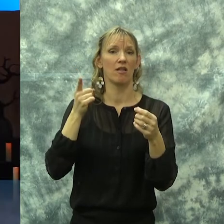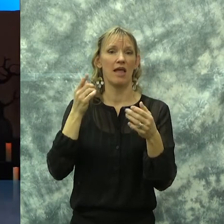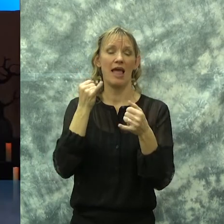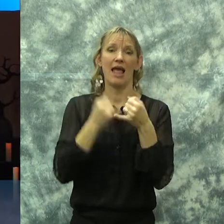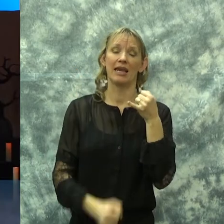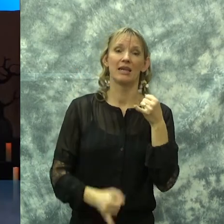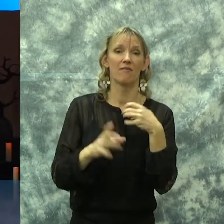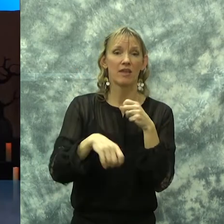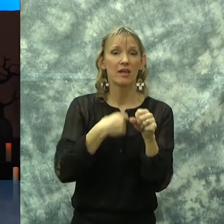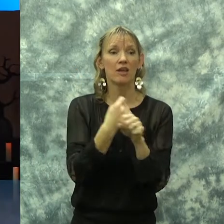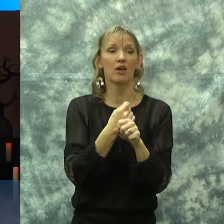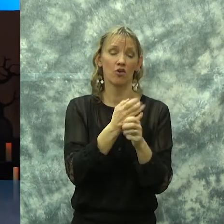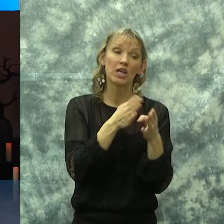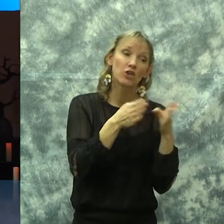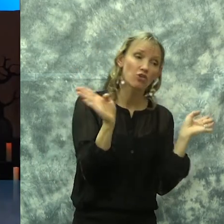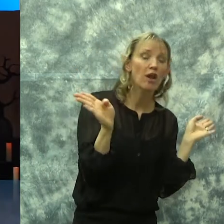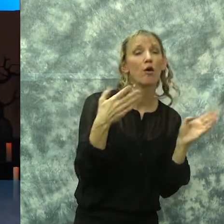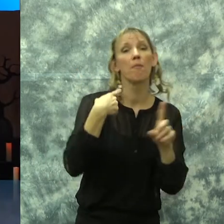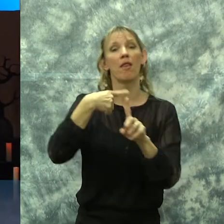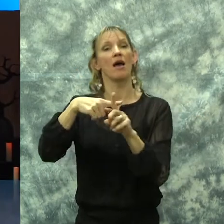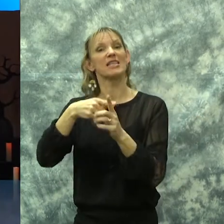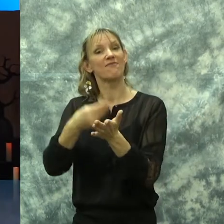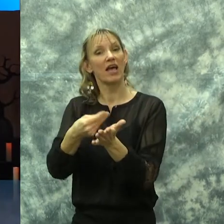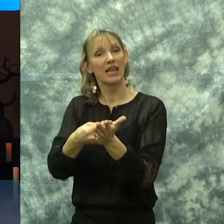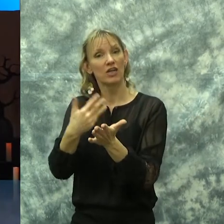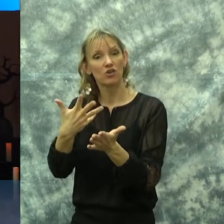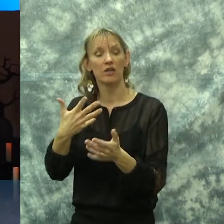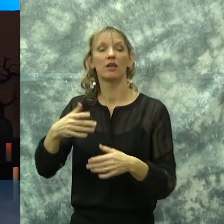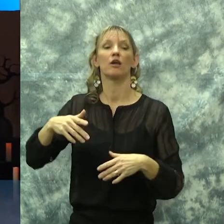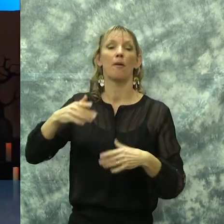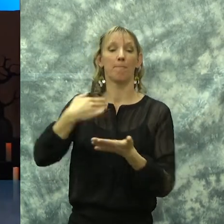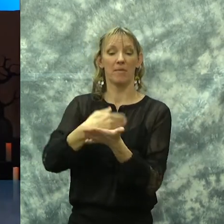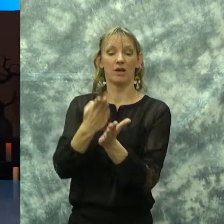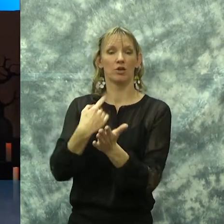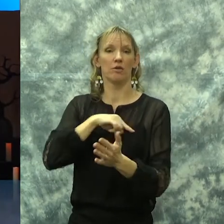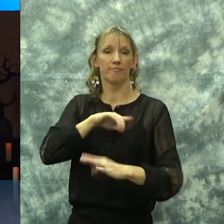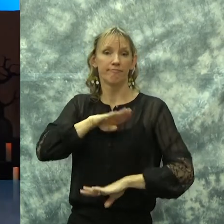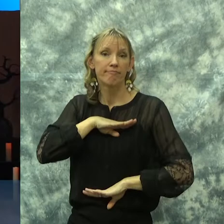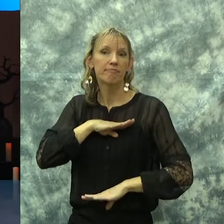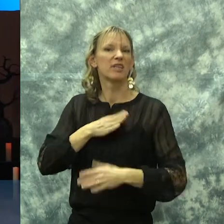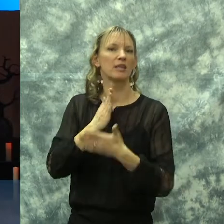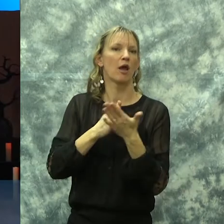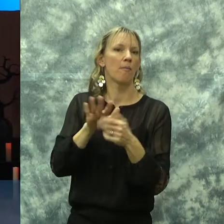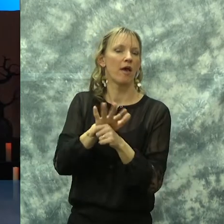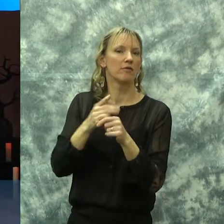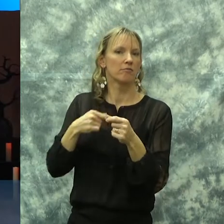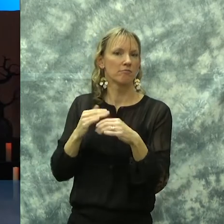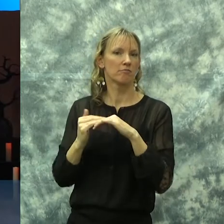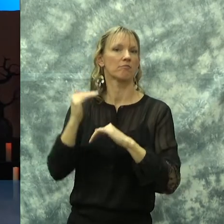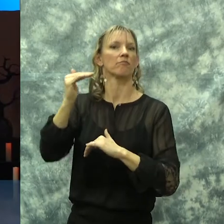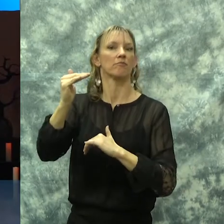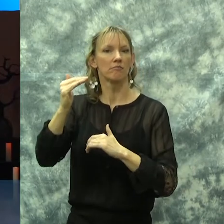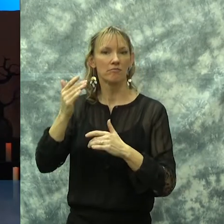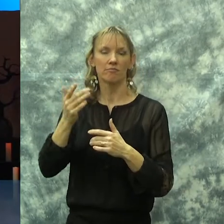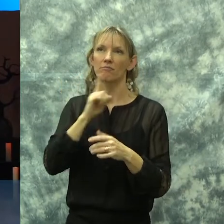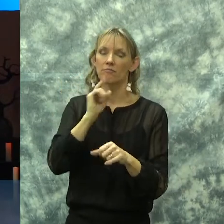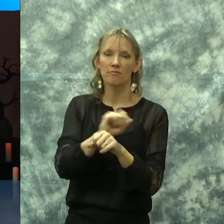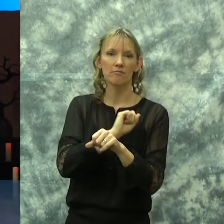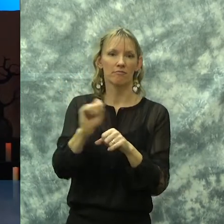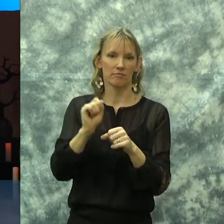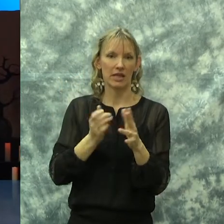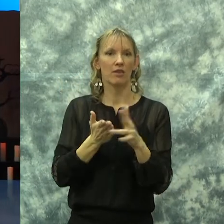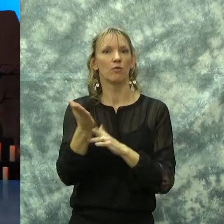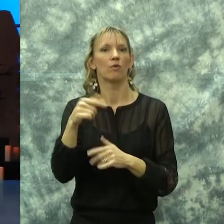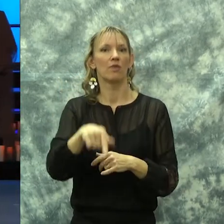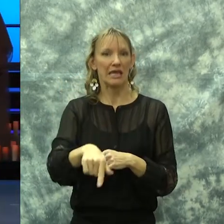year, both just in general and financially. We're meeting our budget and exceeding it in some cases. And sure, we absolutely, moving through this